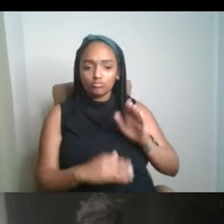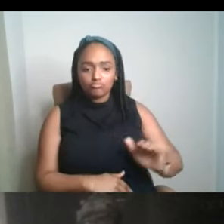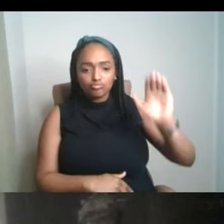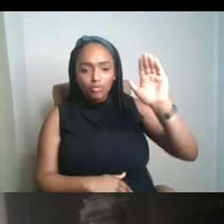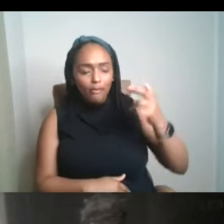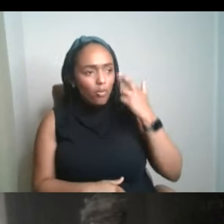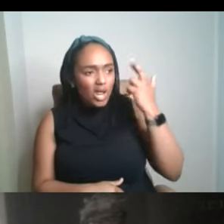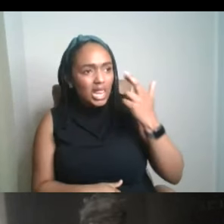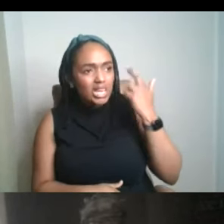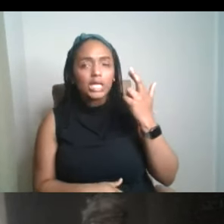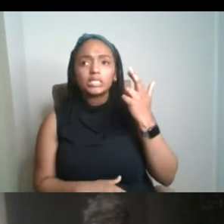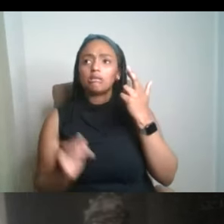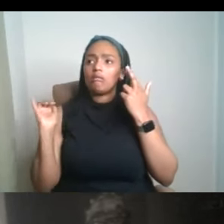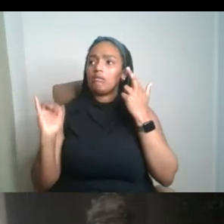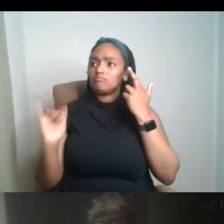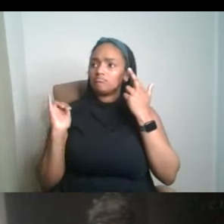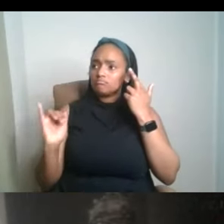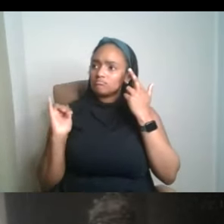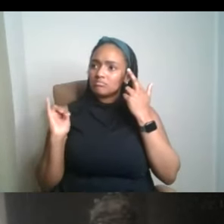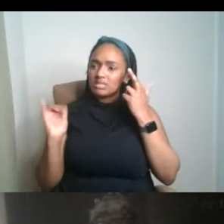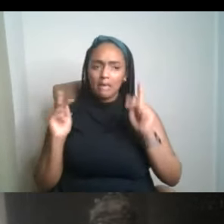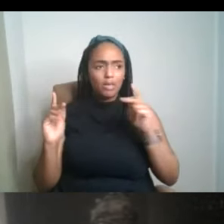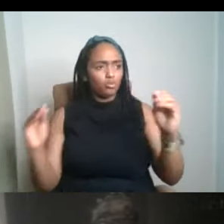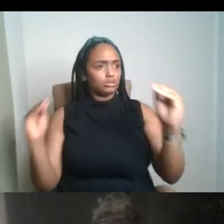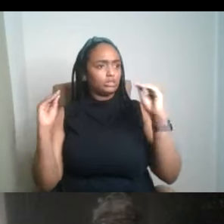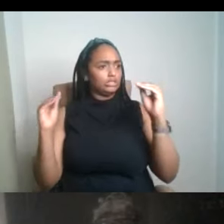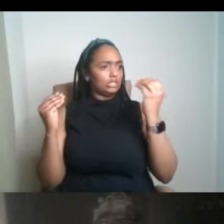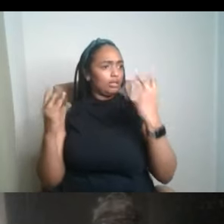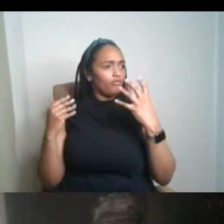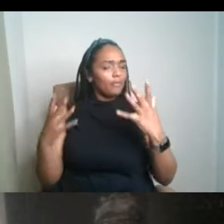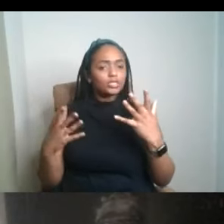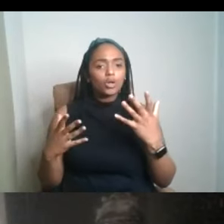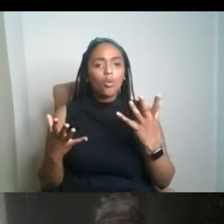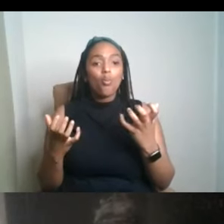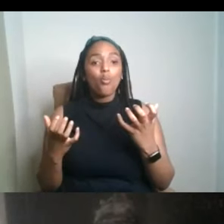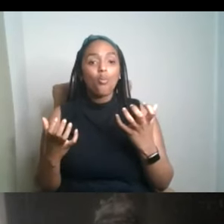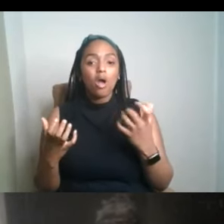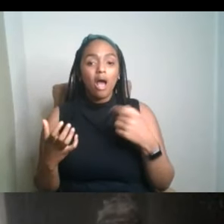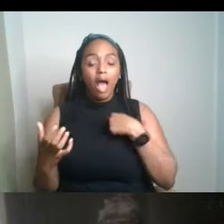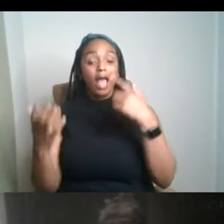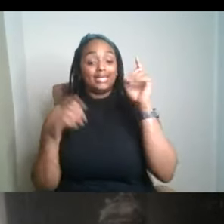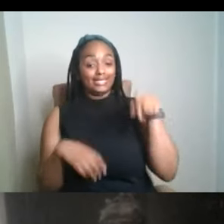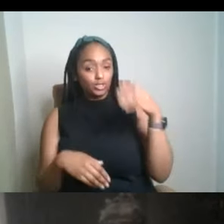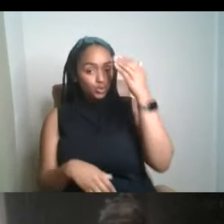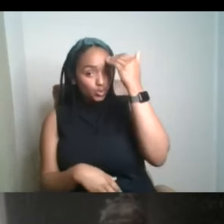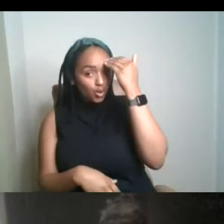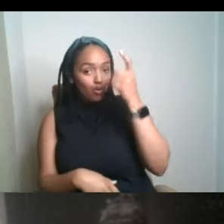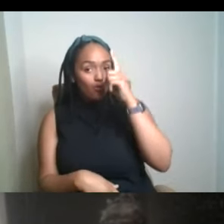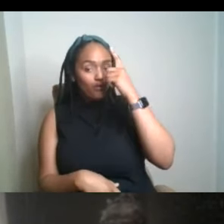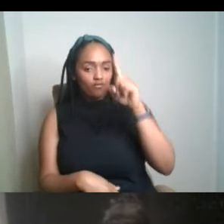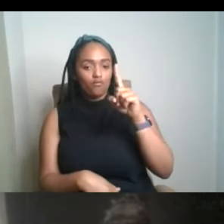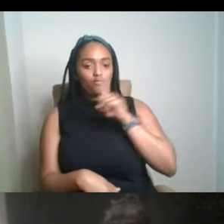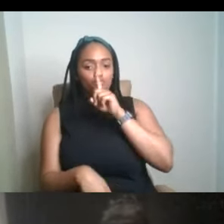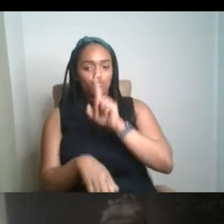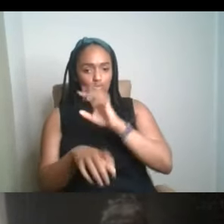realize who was actually teaching me this information that I needed to know for the rest of my life and for like the real world. But when I